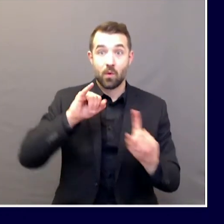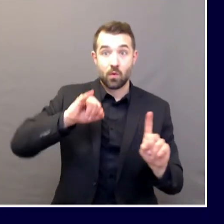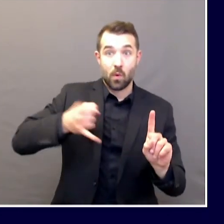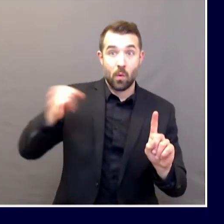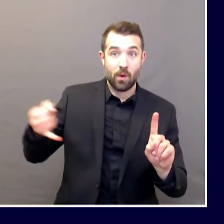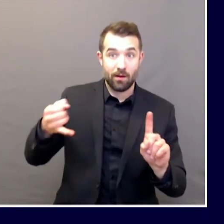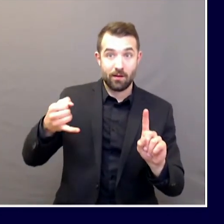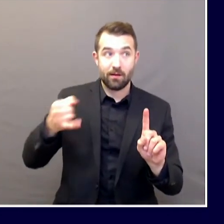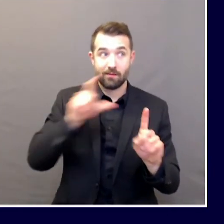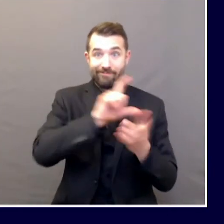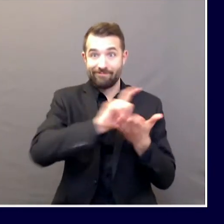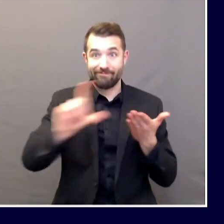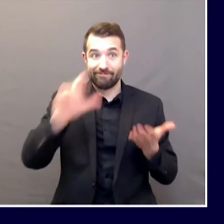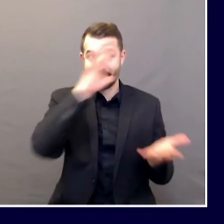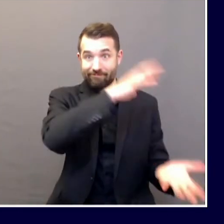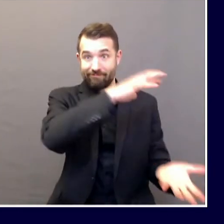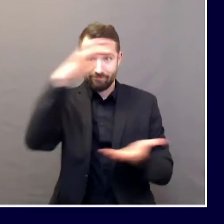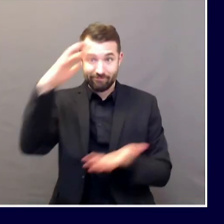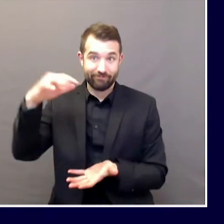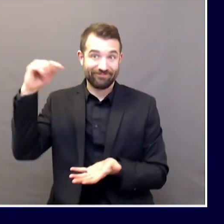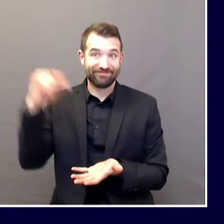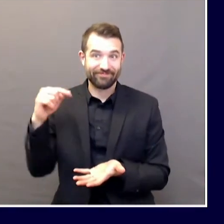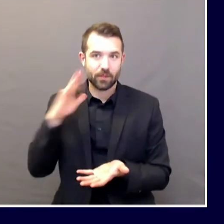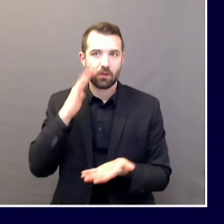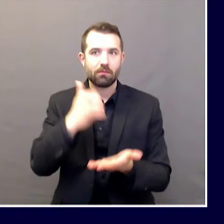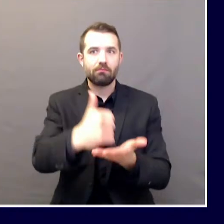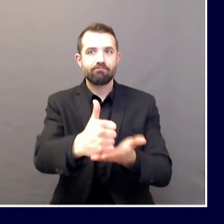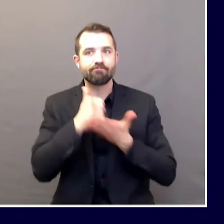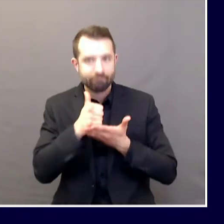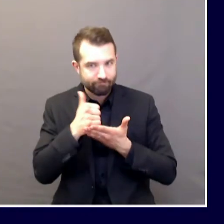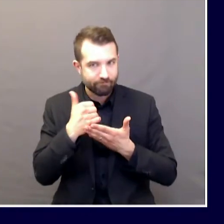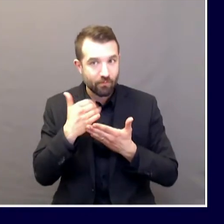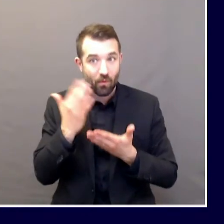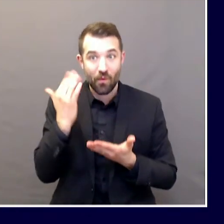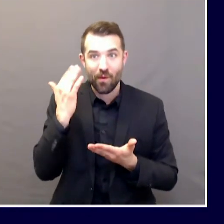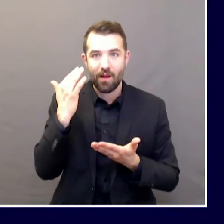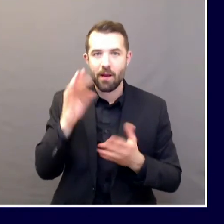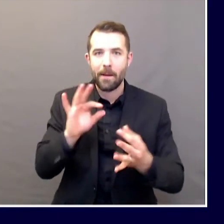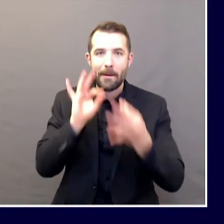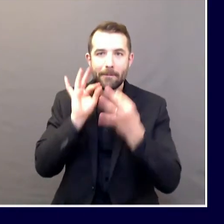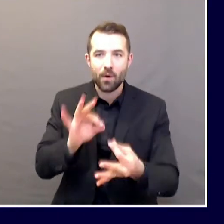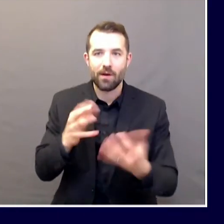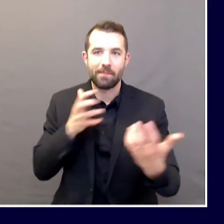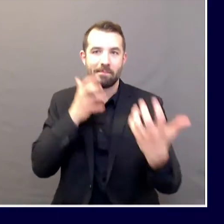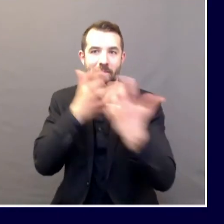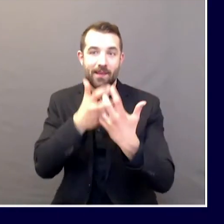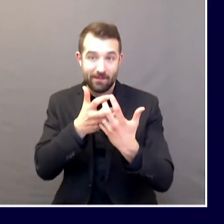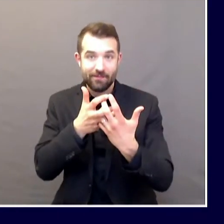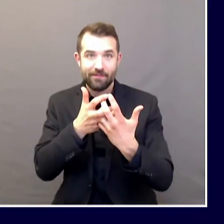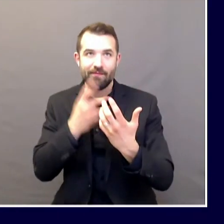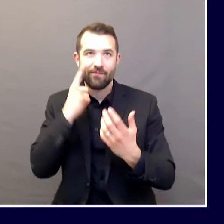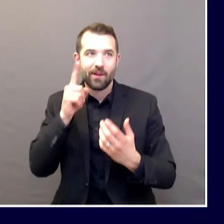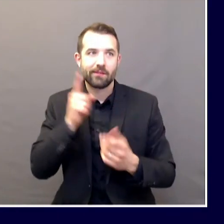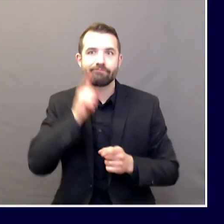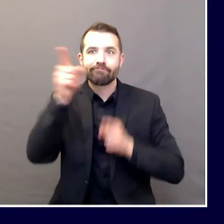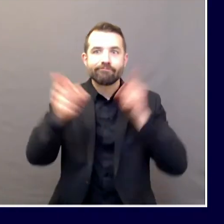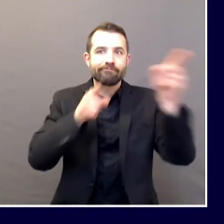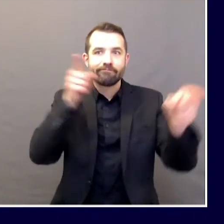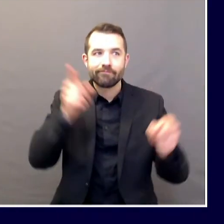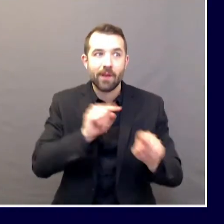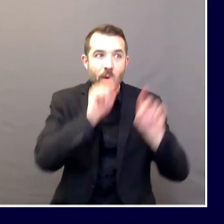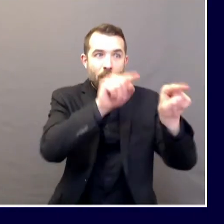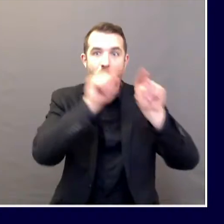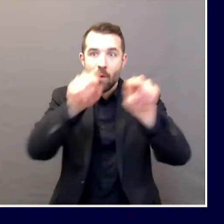much we can scale this up. The J&J vaccine is very well suited for this enterprise. It can be out of a frozen